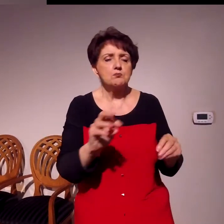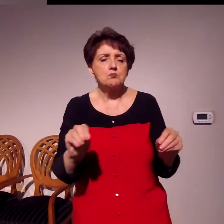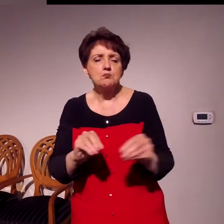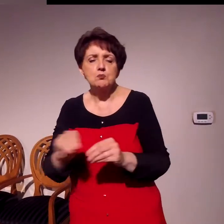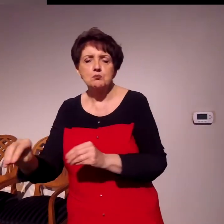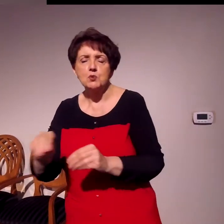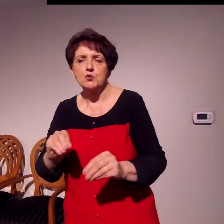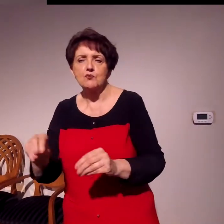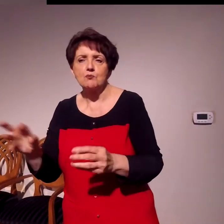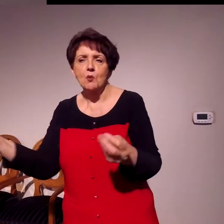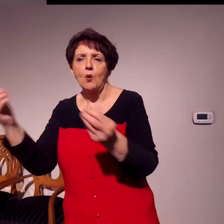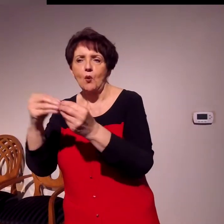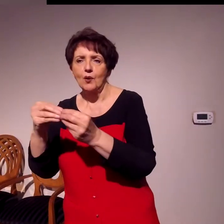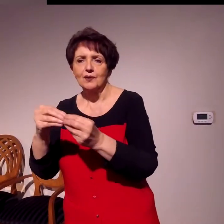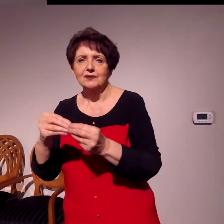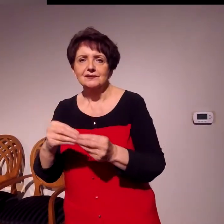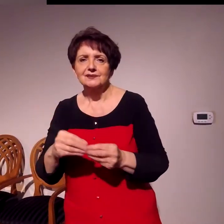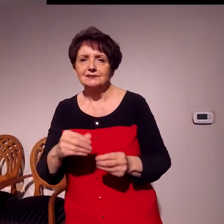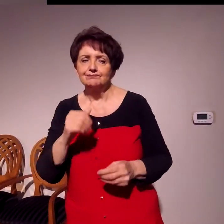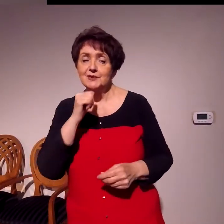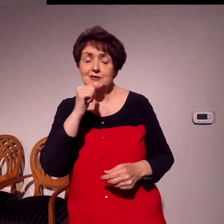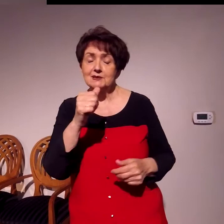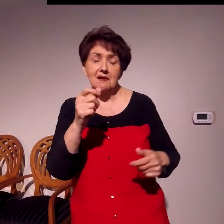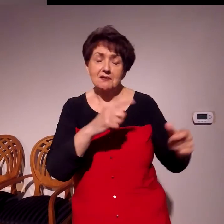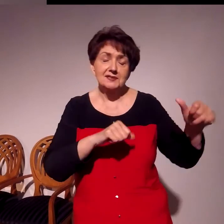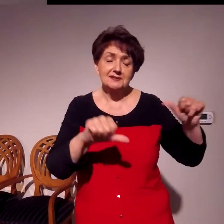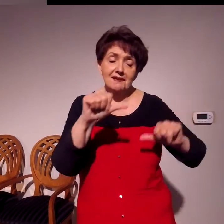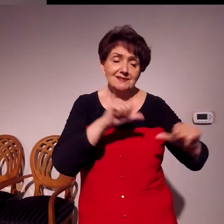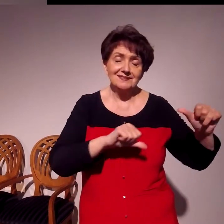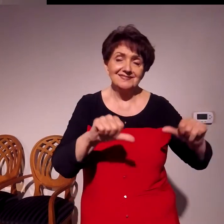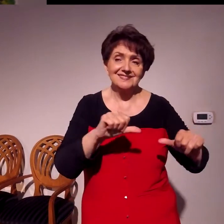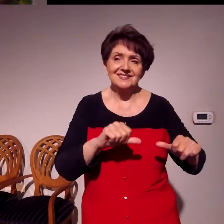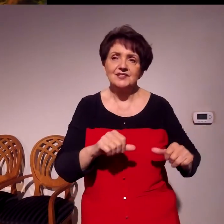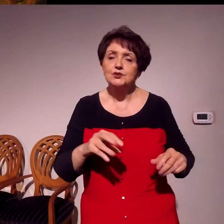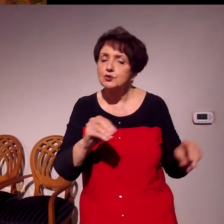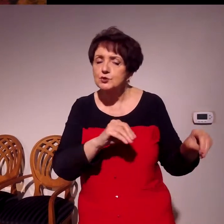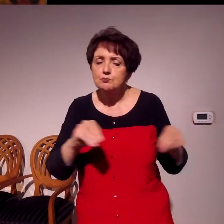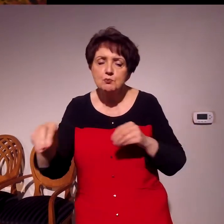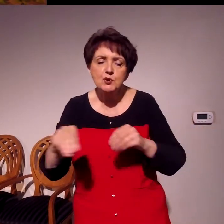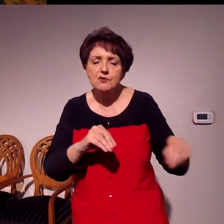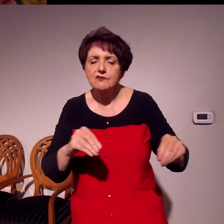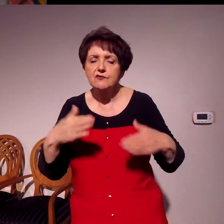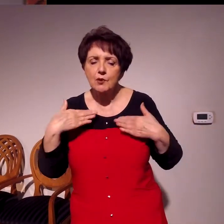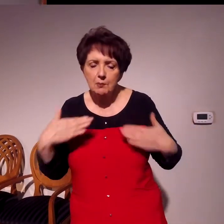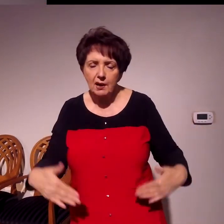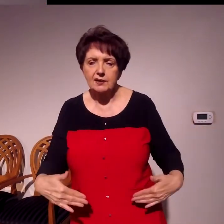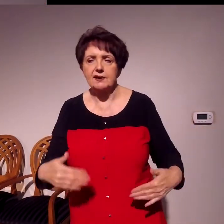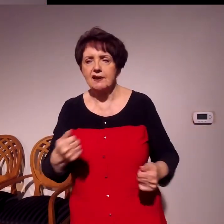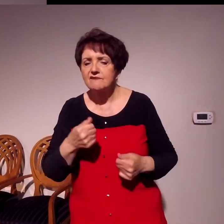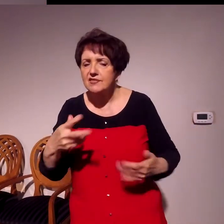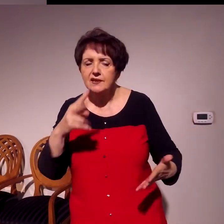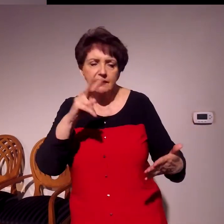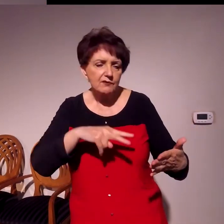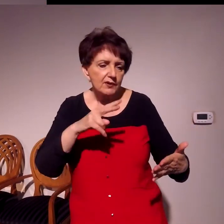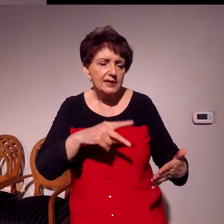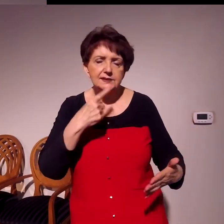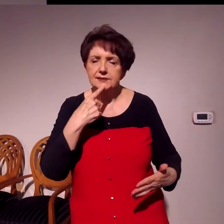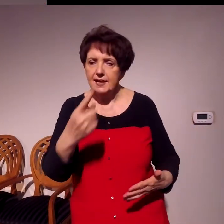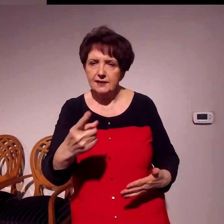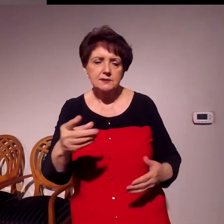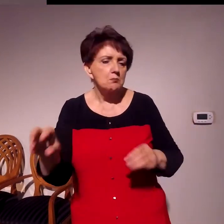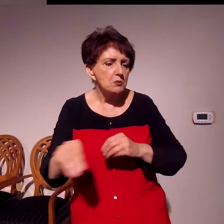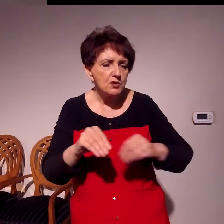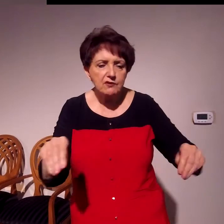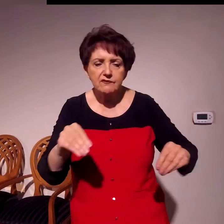not rocket science. Everything that I've ever read has said, just move your body. Just move your body. Why don't